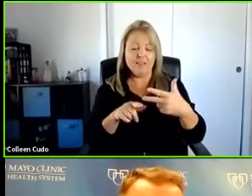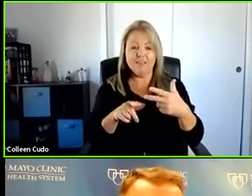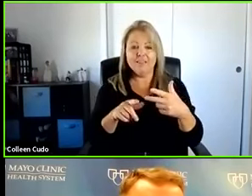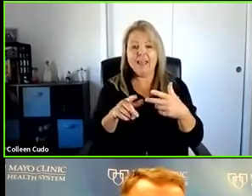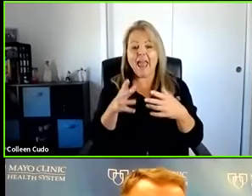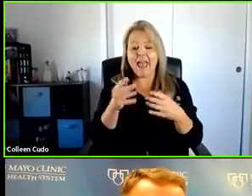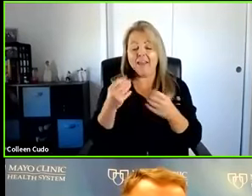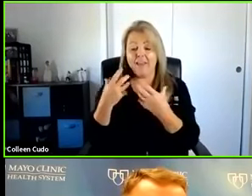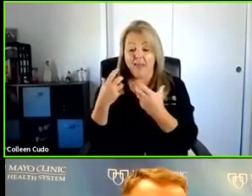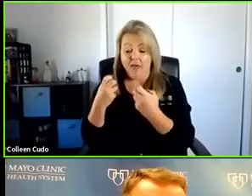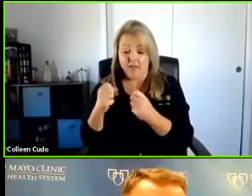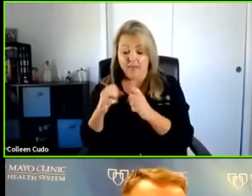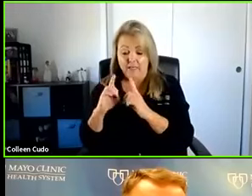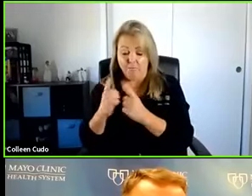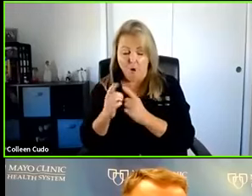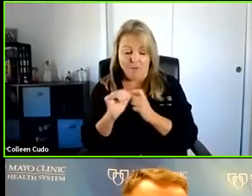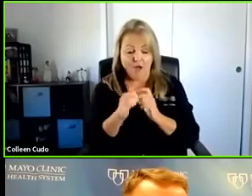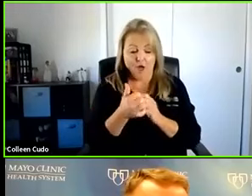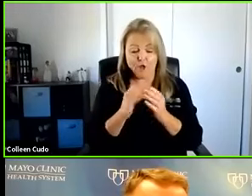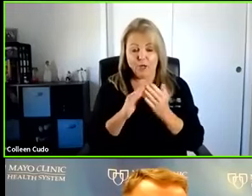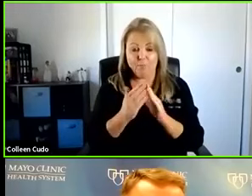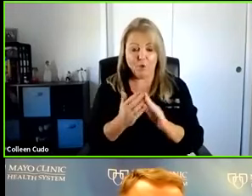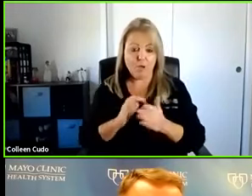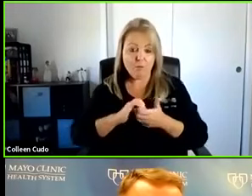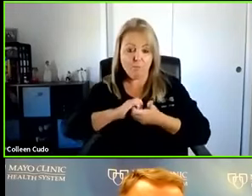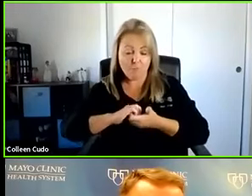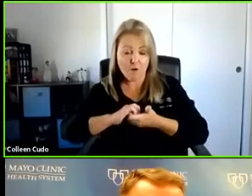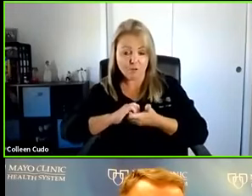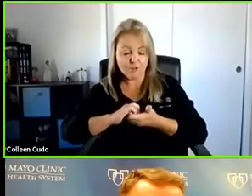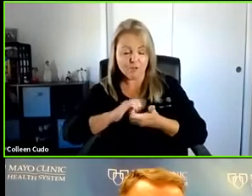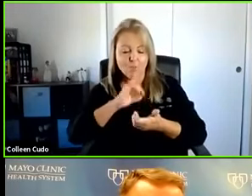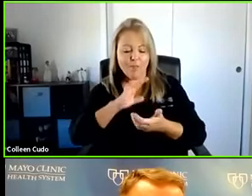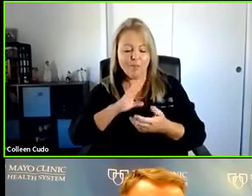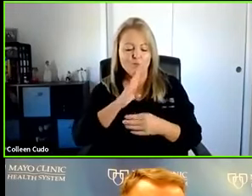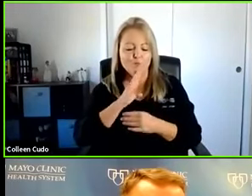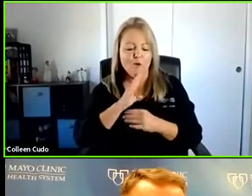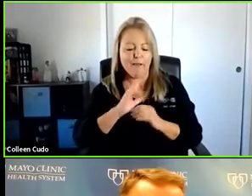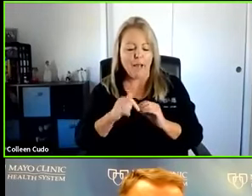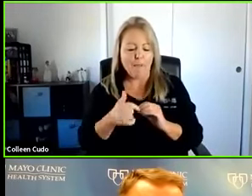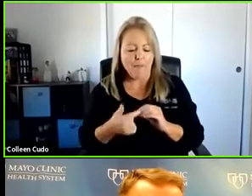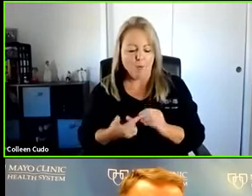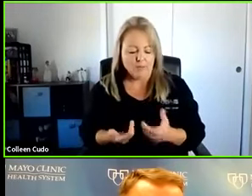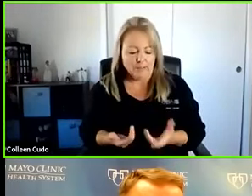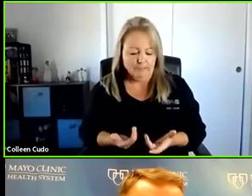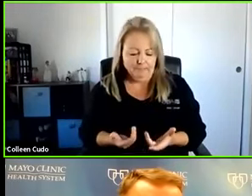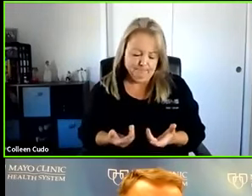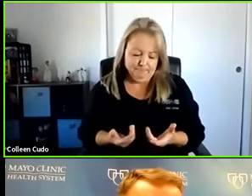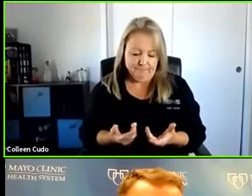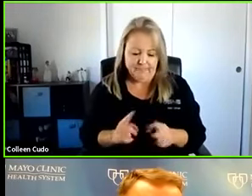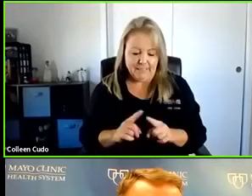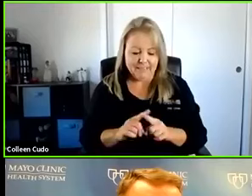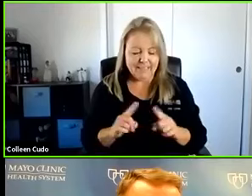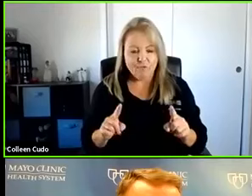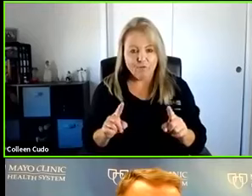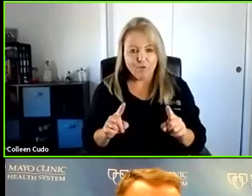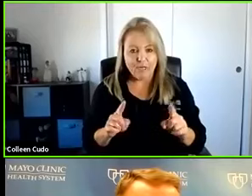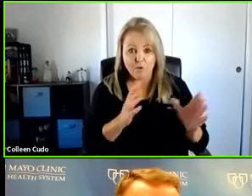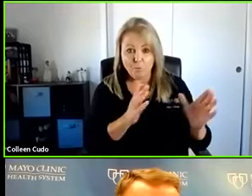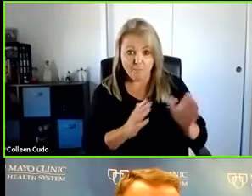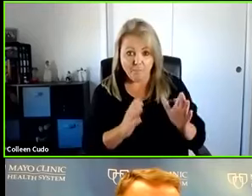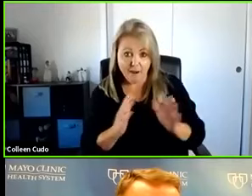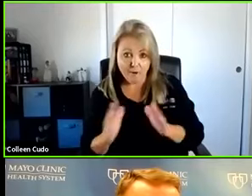the health department and other community partners, have been really talking about different